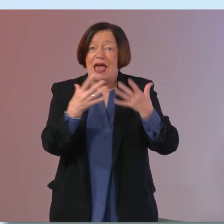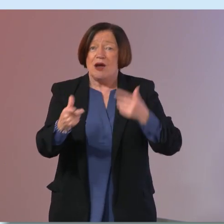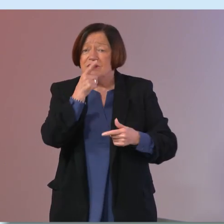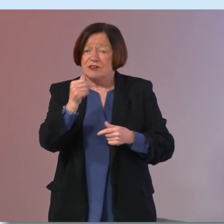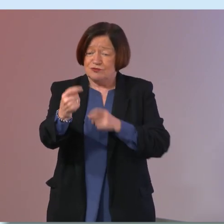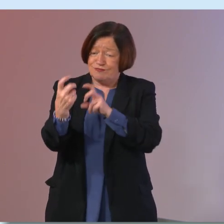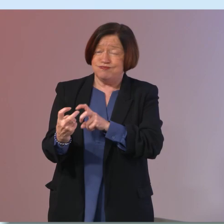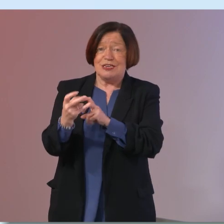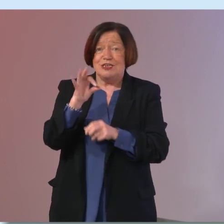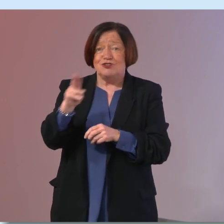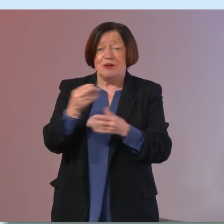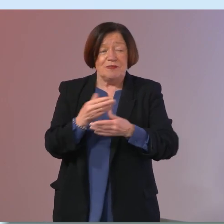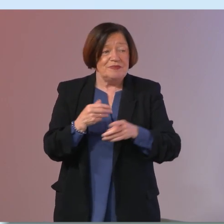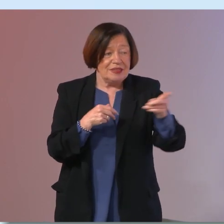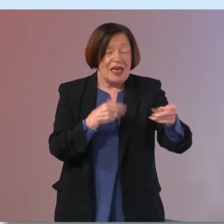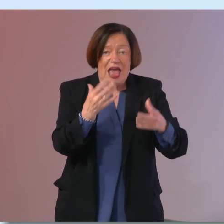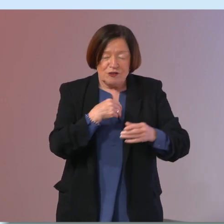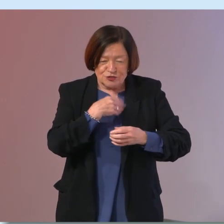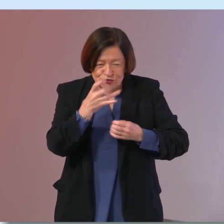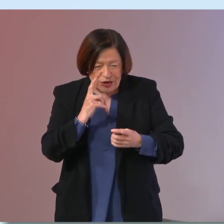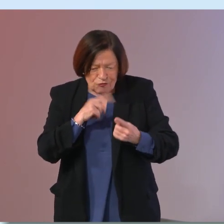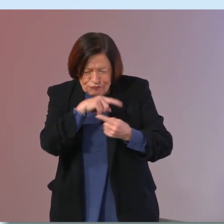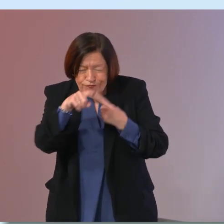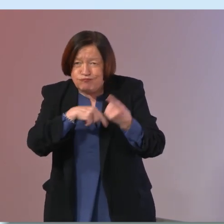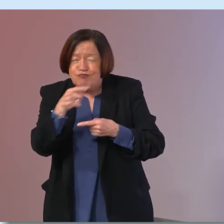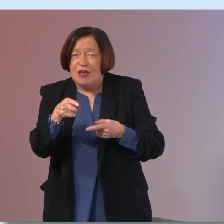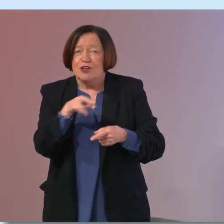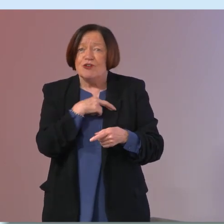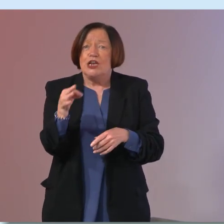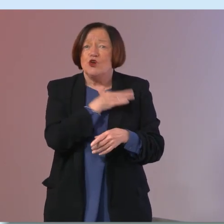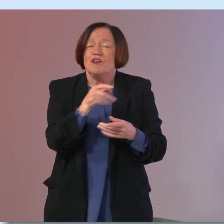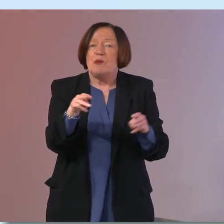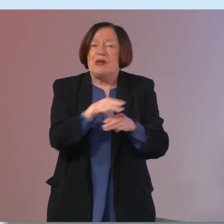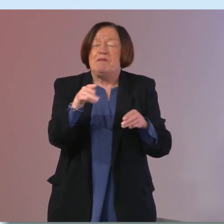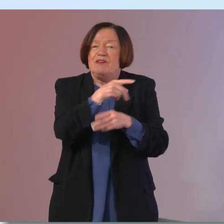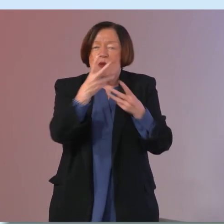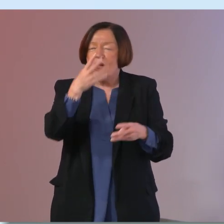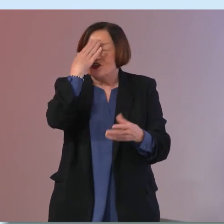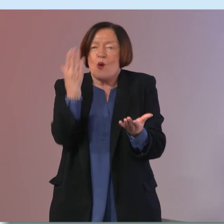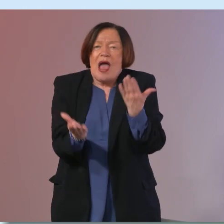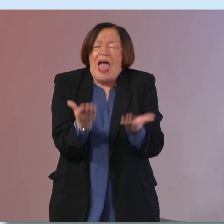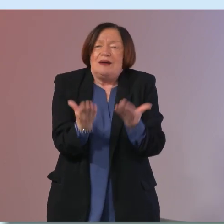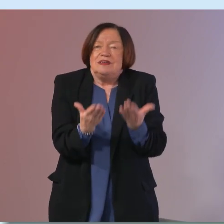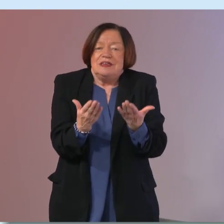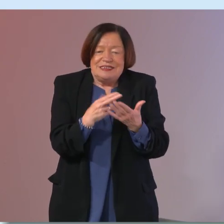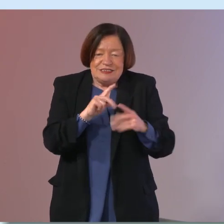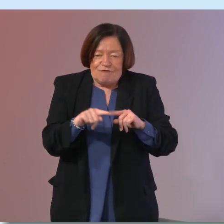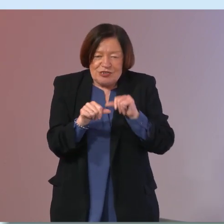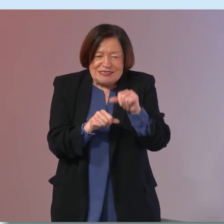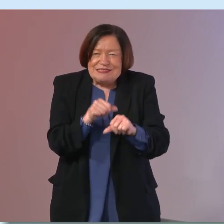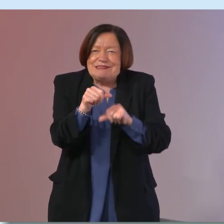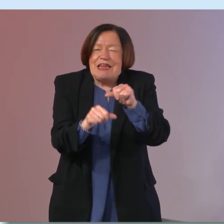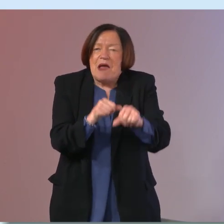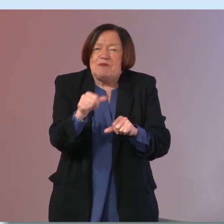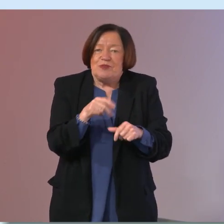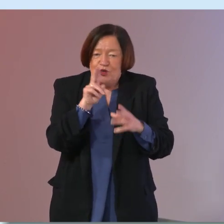about you know what questions how to navigate how to navigate this area which i think is really really good and for people out there they want to know how you know the steps so this is all in one you